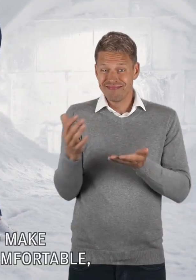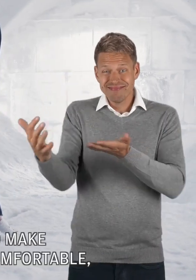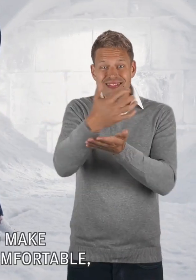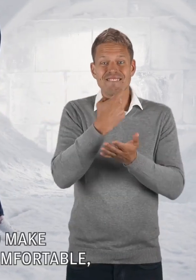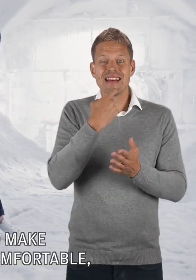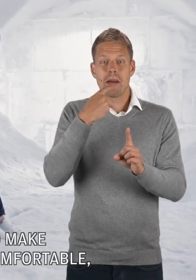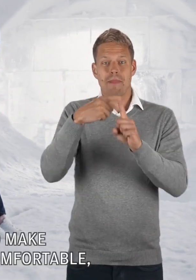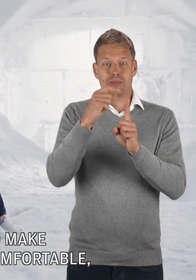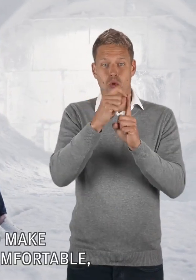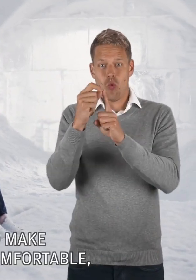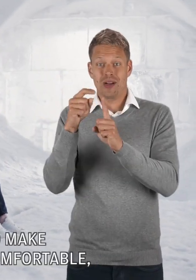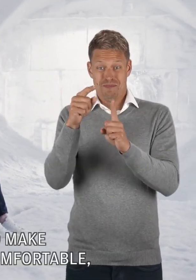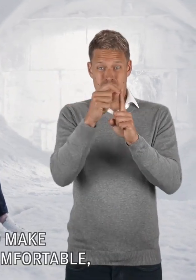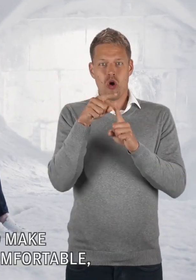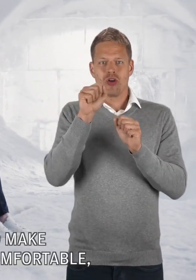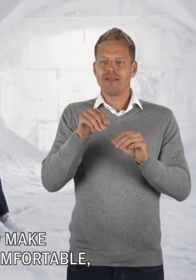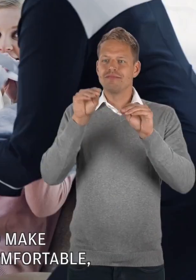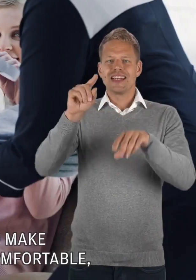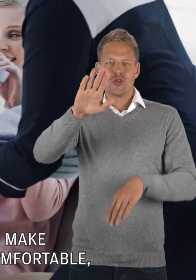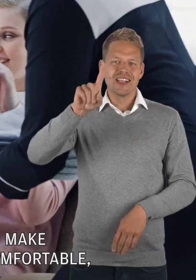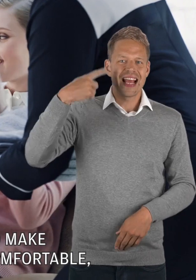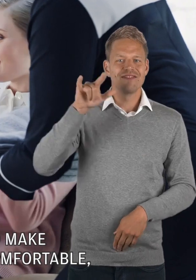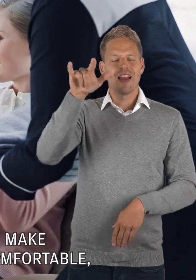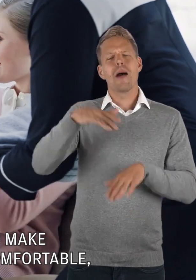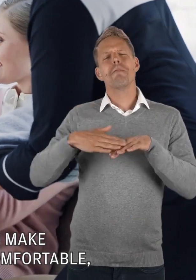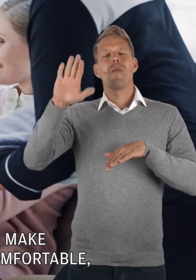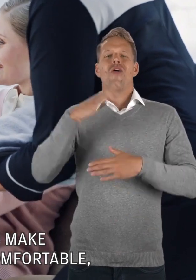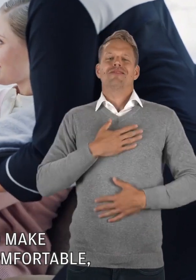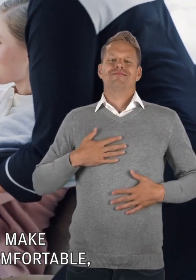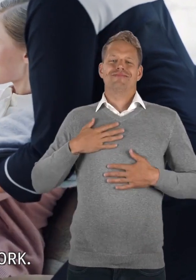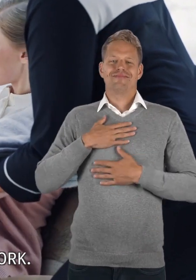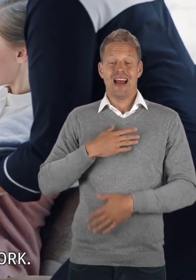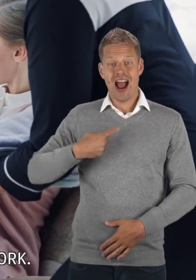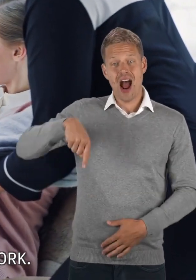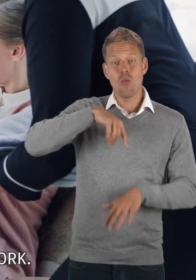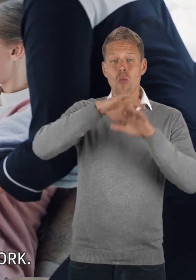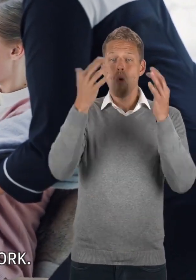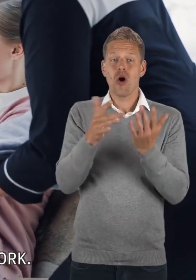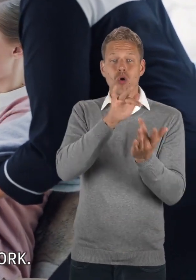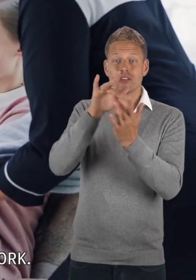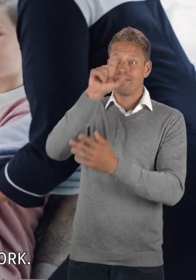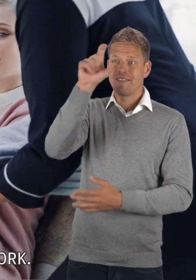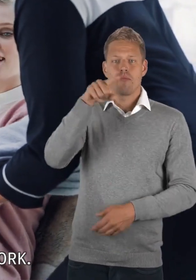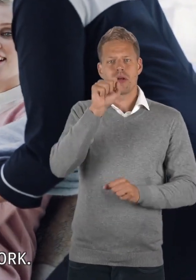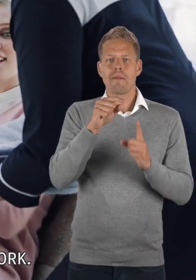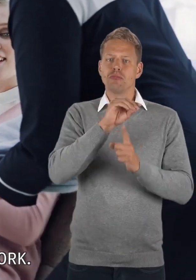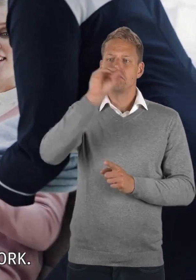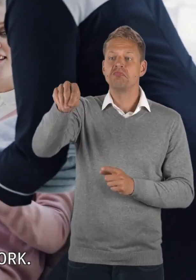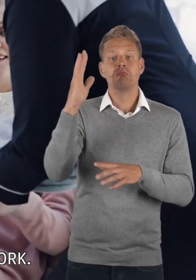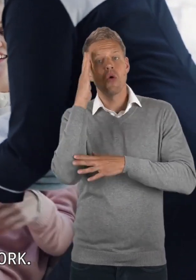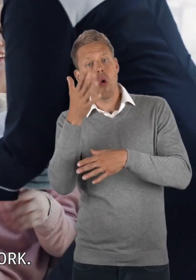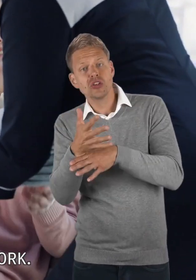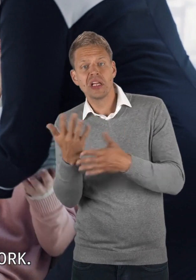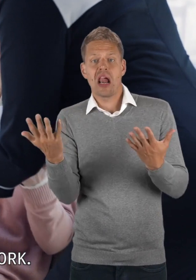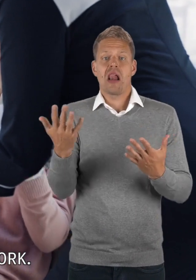Collect Finnair Plus points and make your travel experience even more comfortable. Or use your points with our worldwide partner